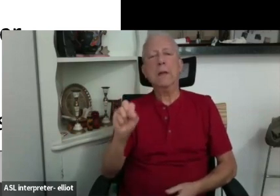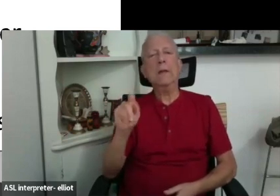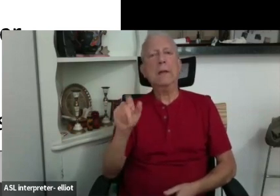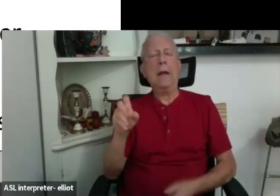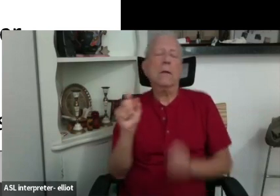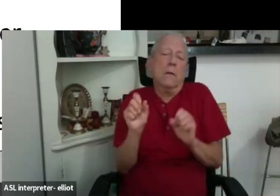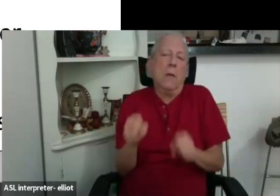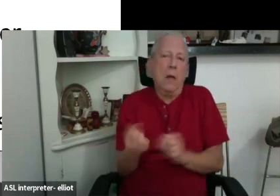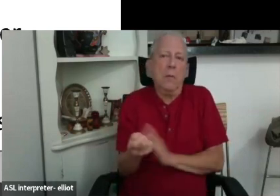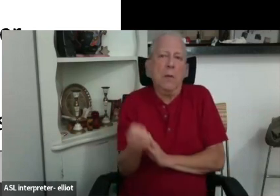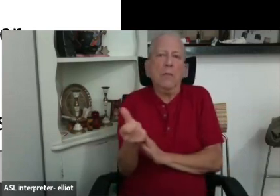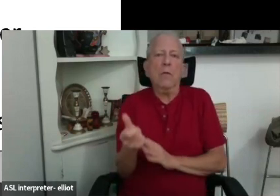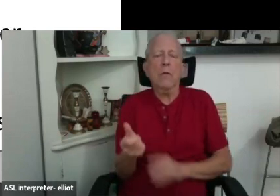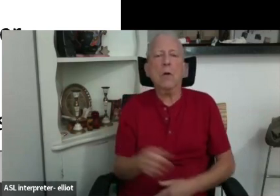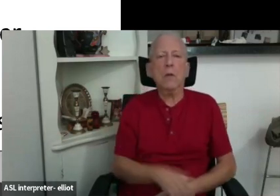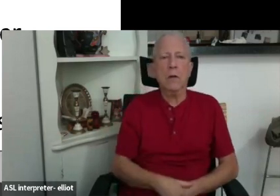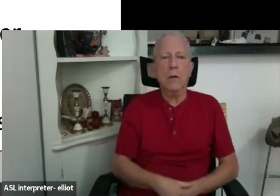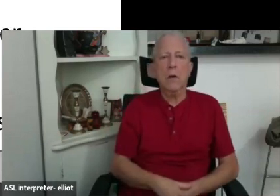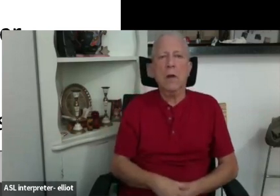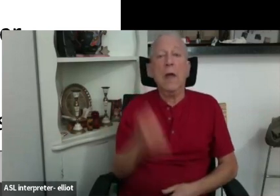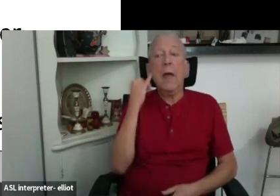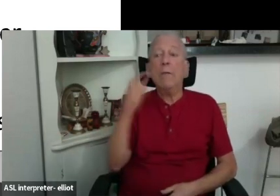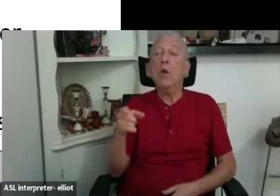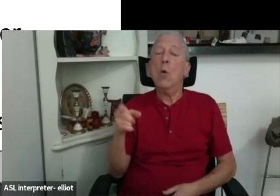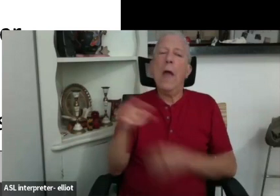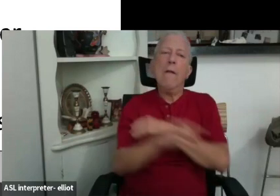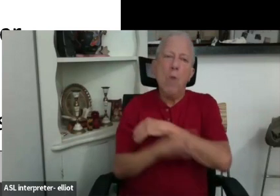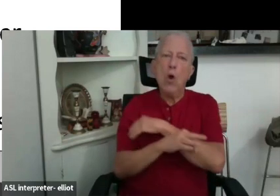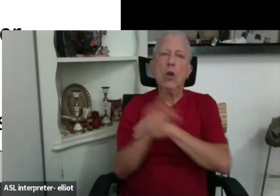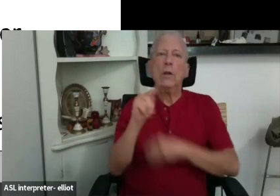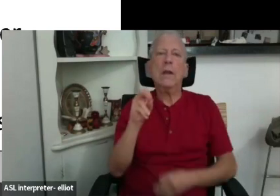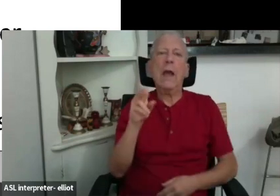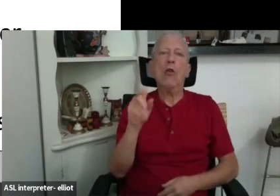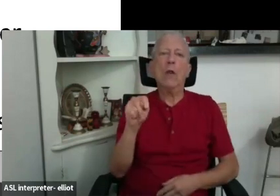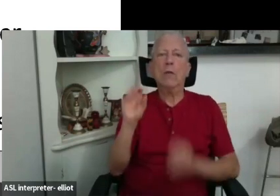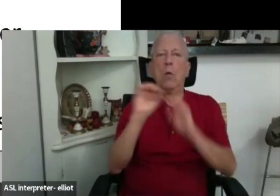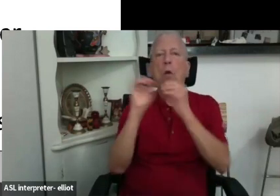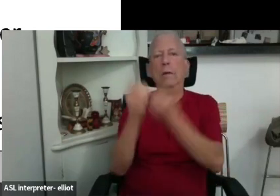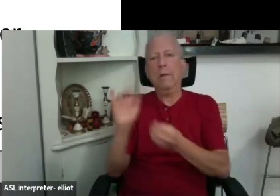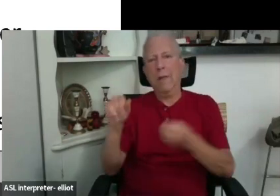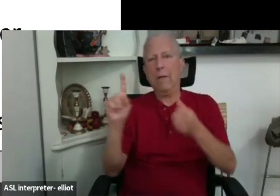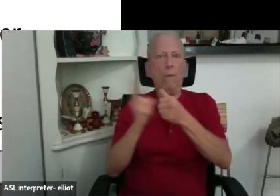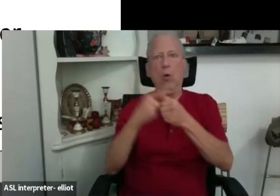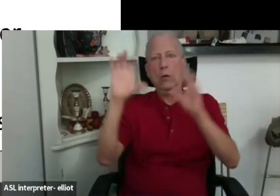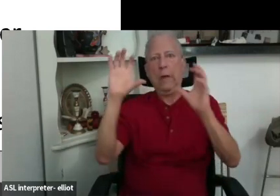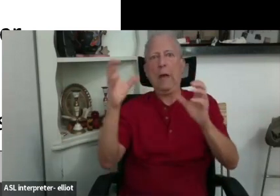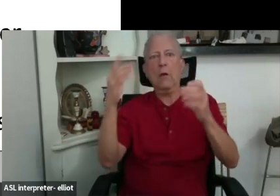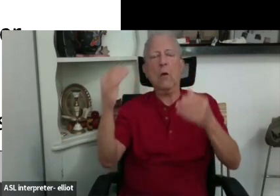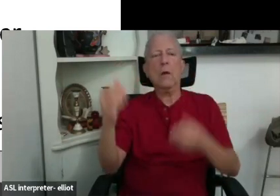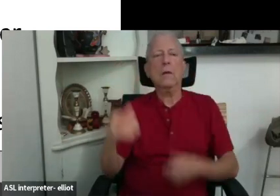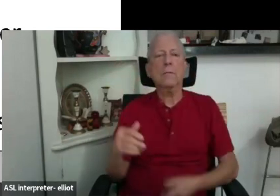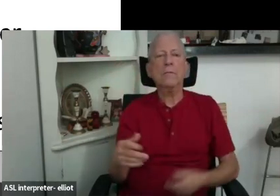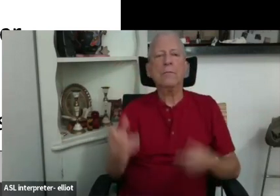So specifically, if you're a foreign terrorist organization, that's the kind of first category. That's a